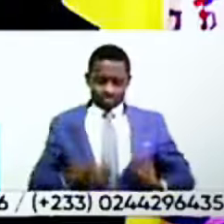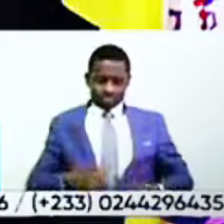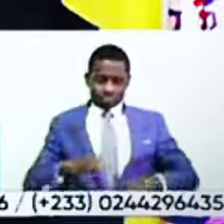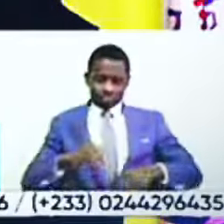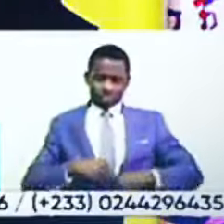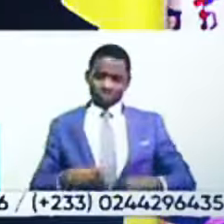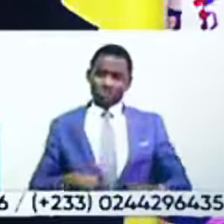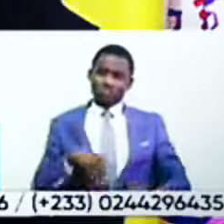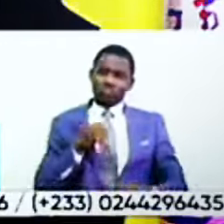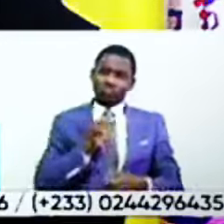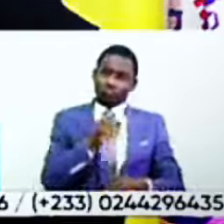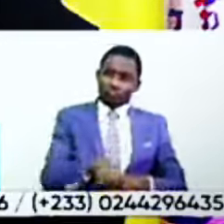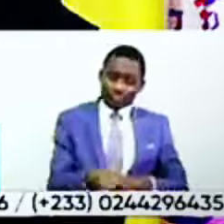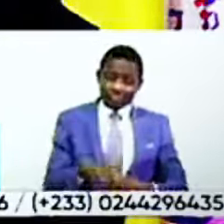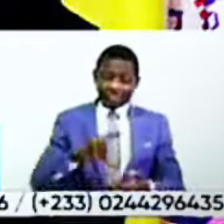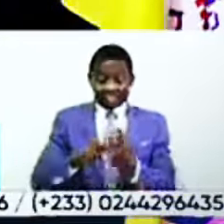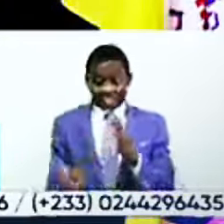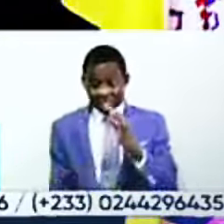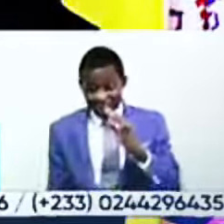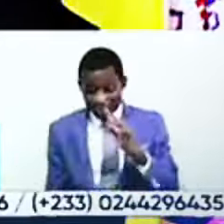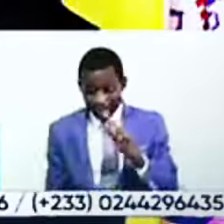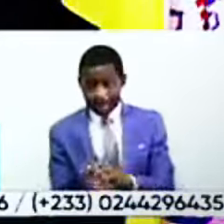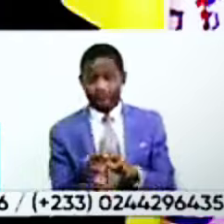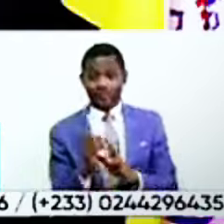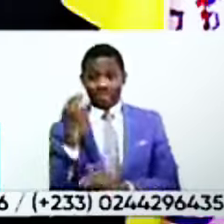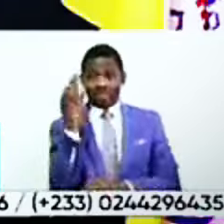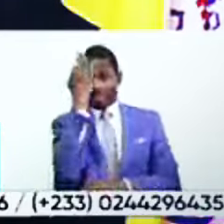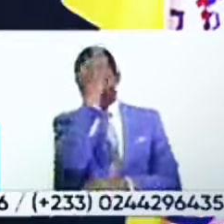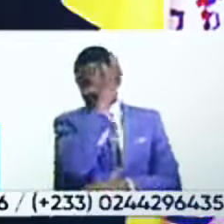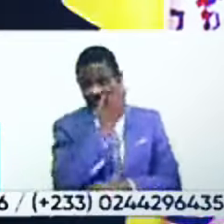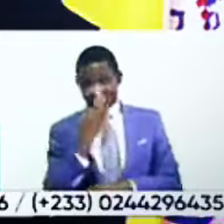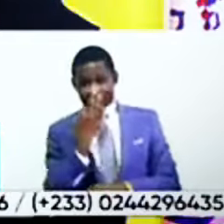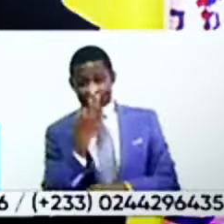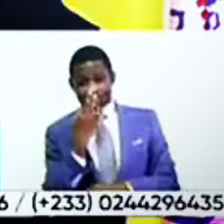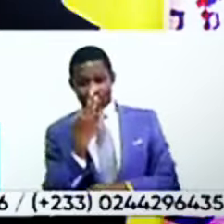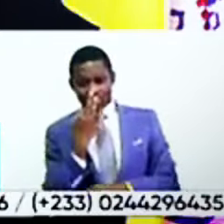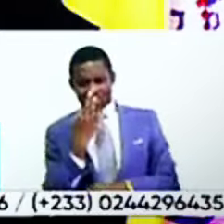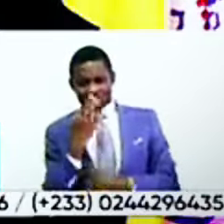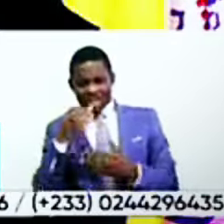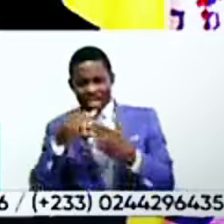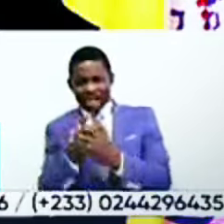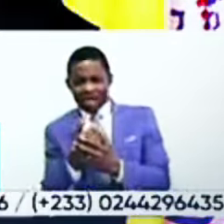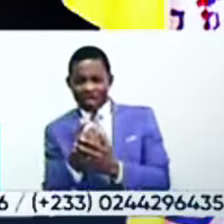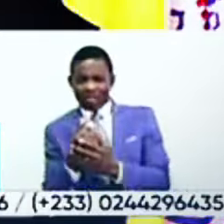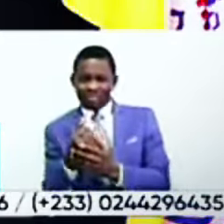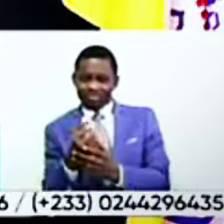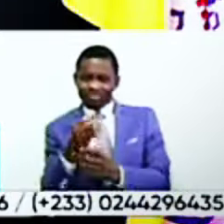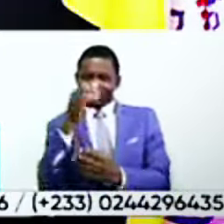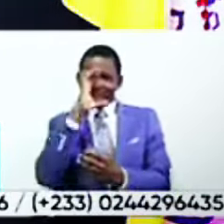somehow you can see from their face that this man is a drunkard.